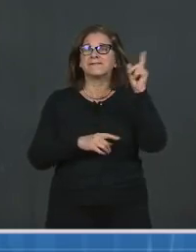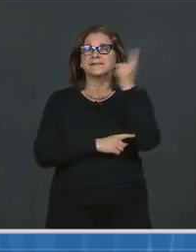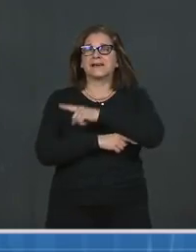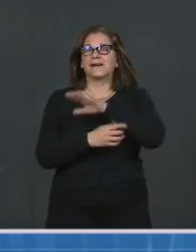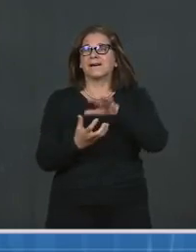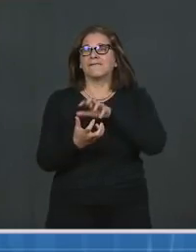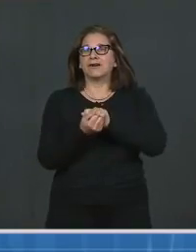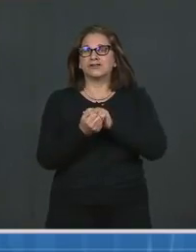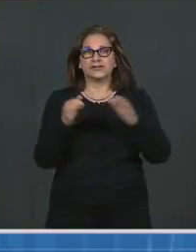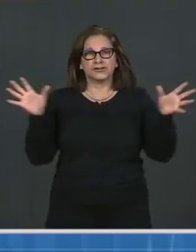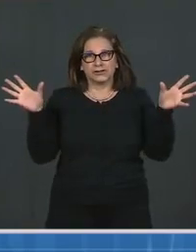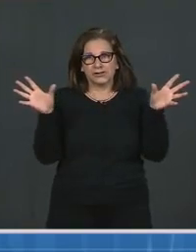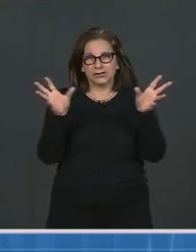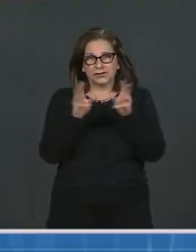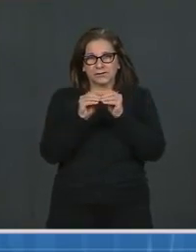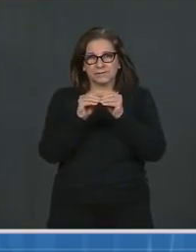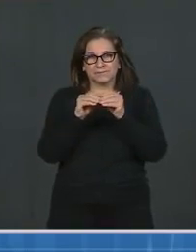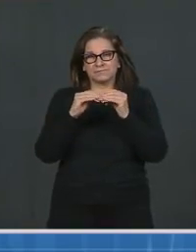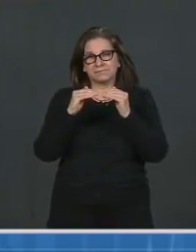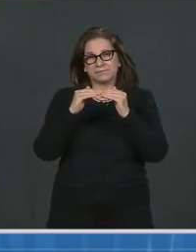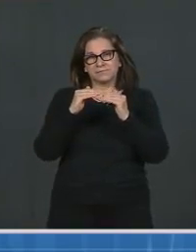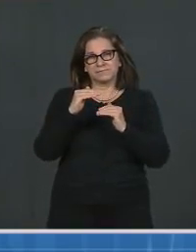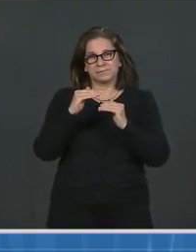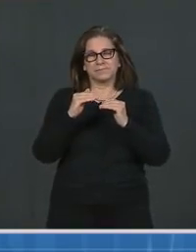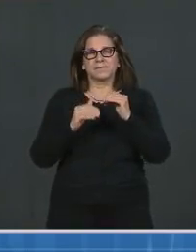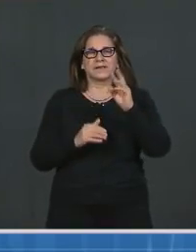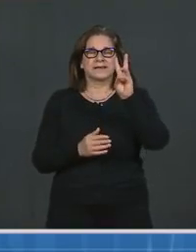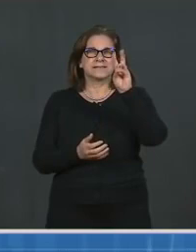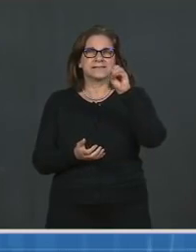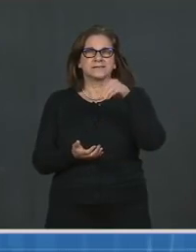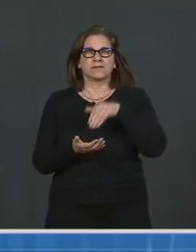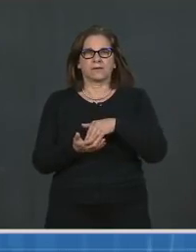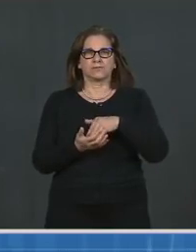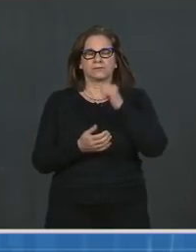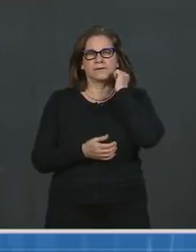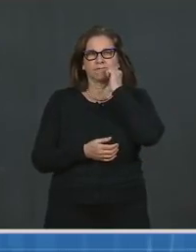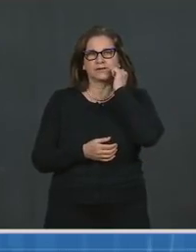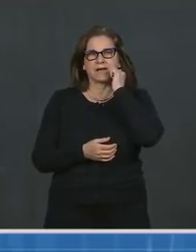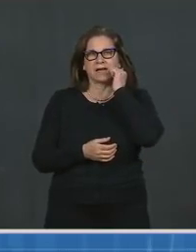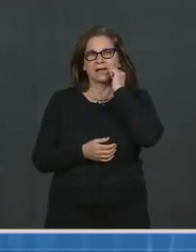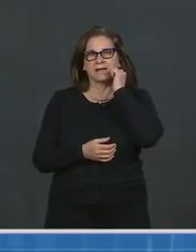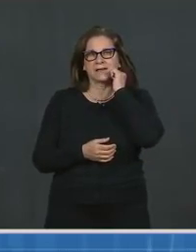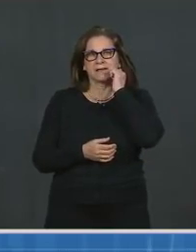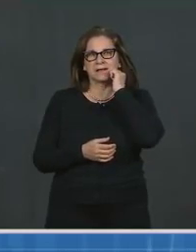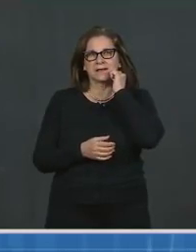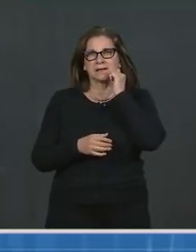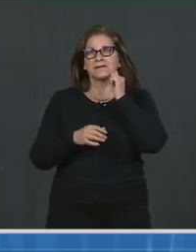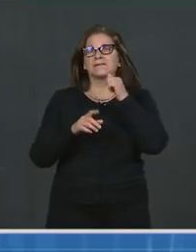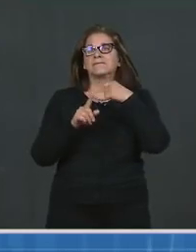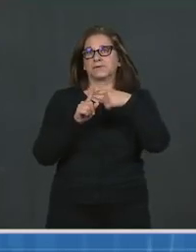than 60,000 cases per day. This is a 10% increase compared to the